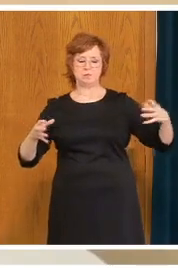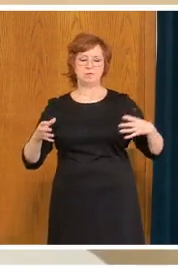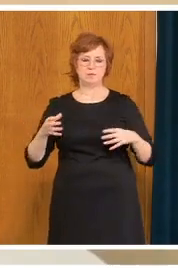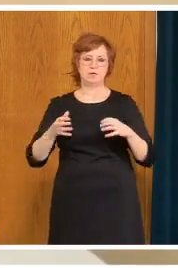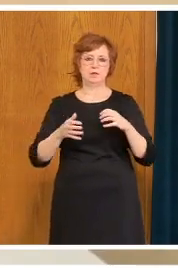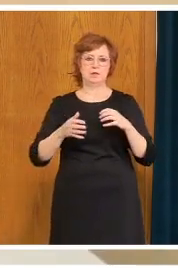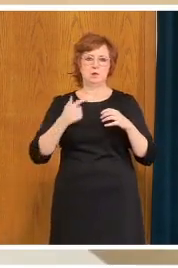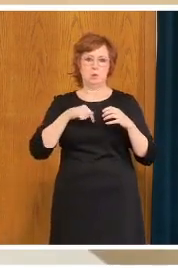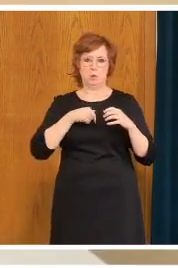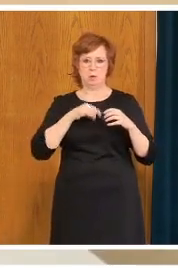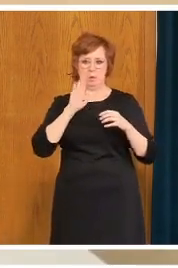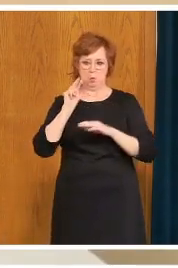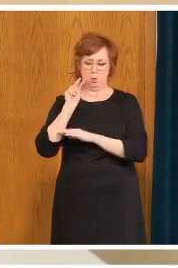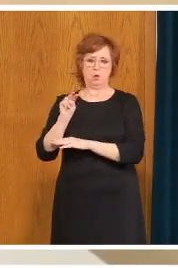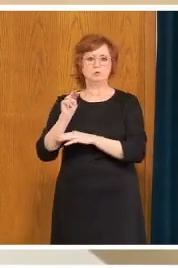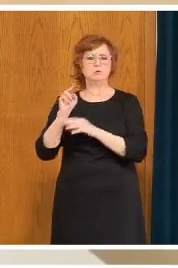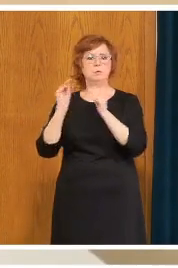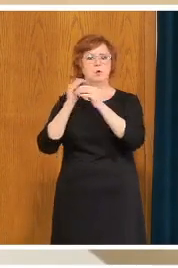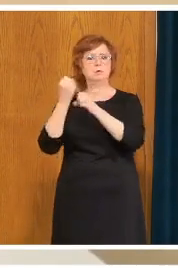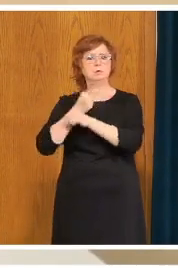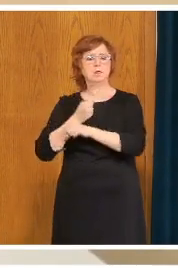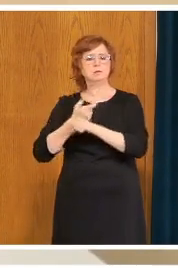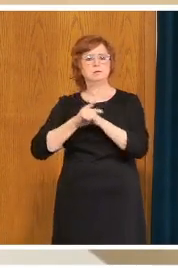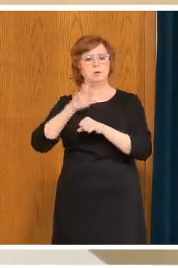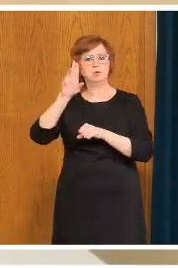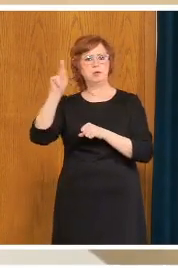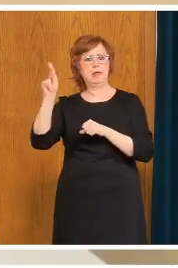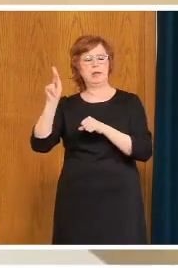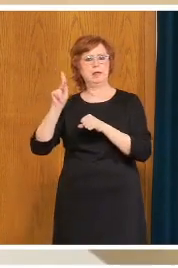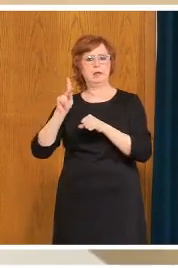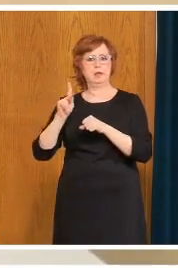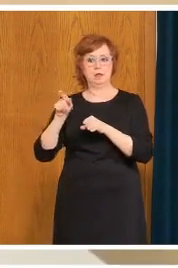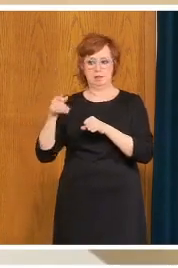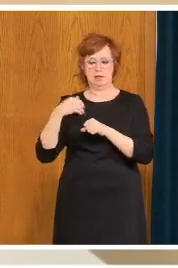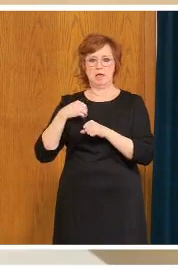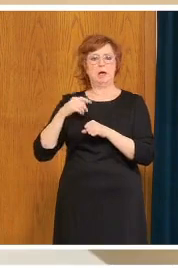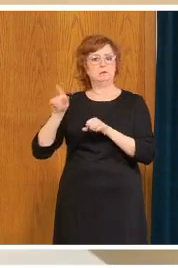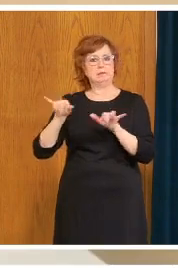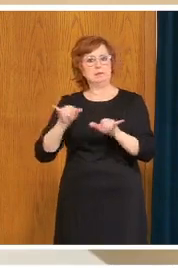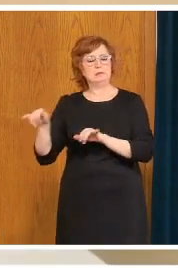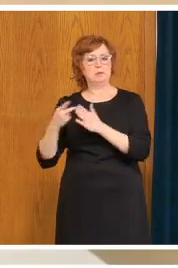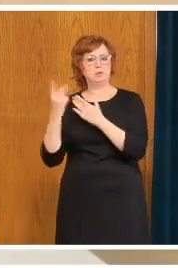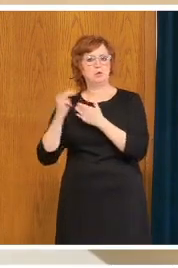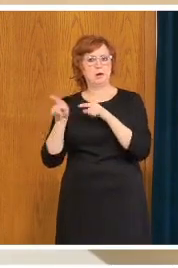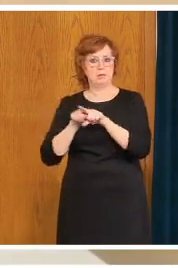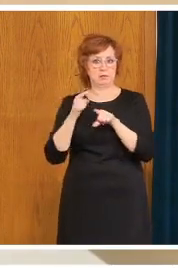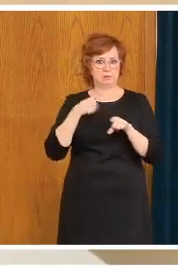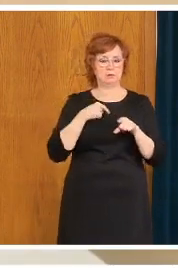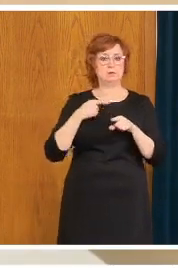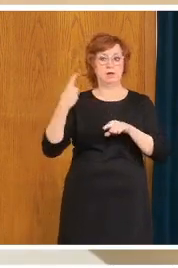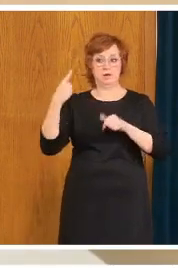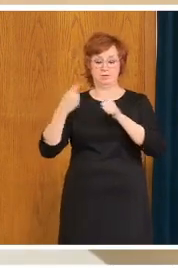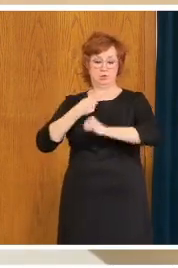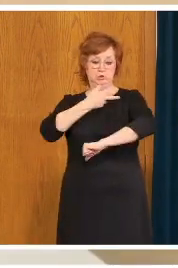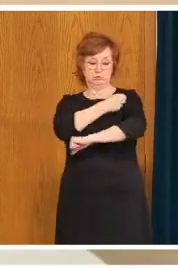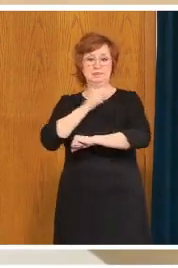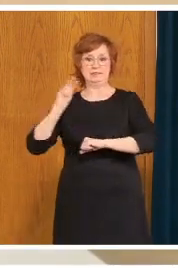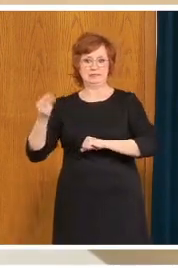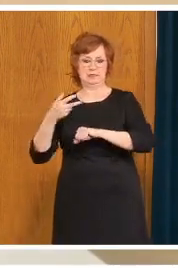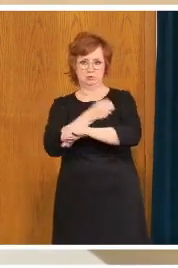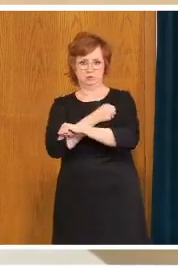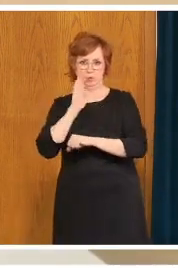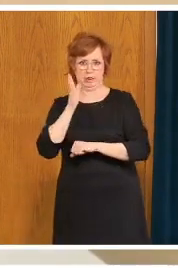closely data from the UK, who also has a delayed second dose program, who are actually, again, ahead